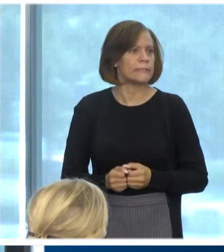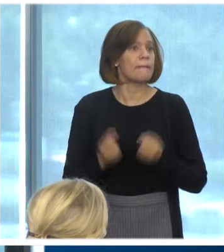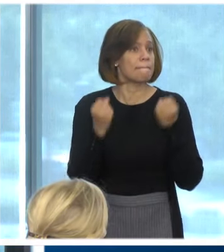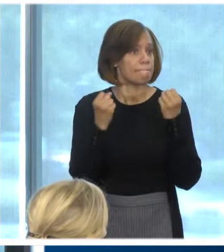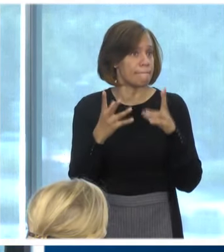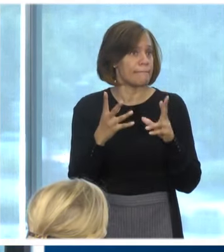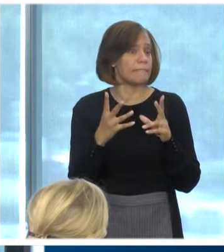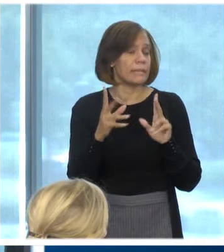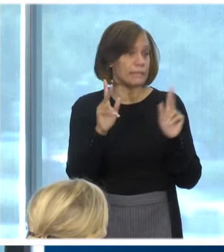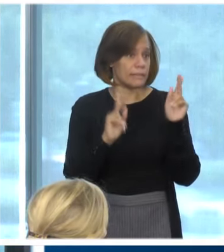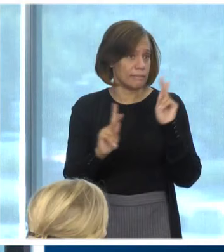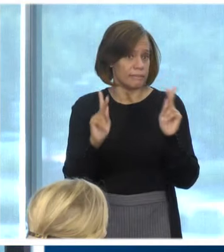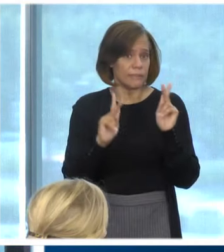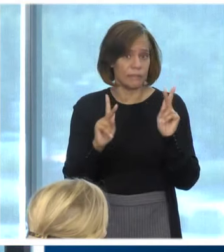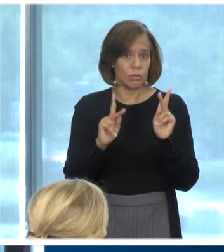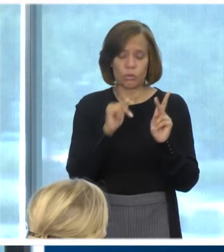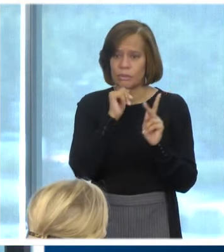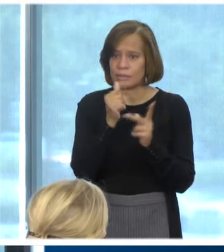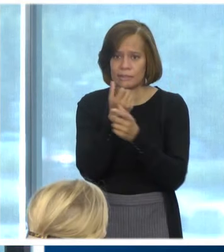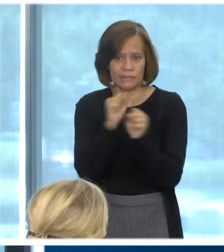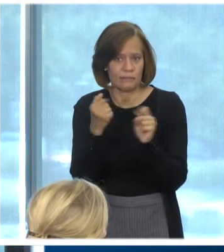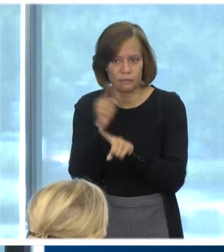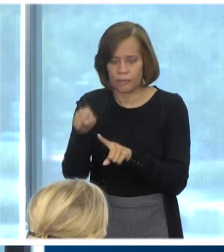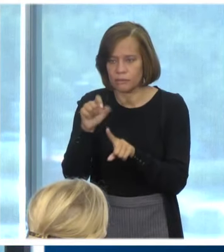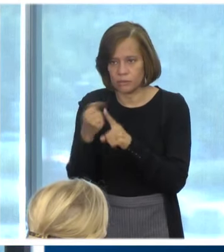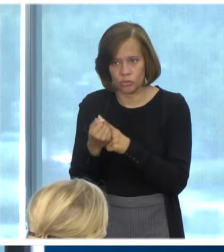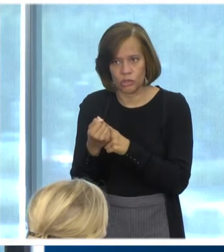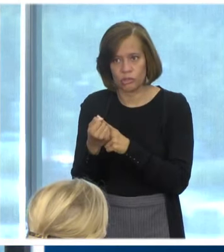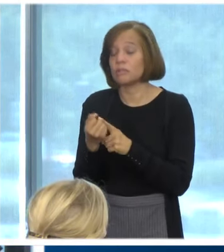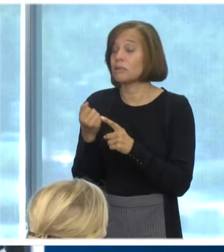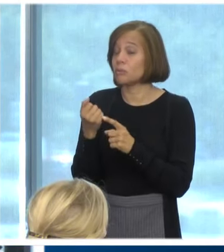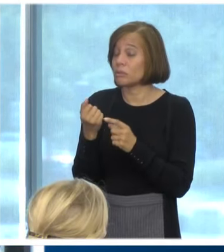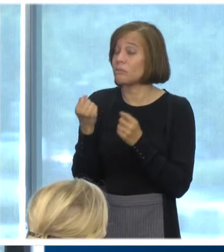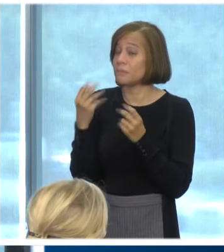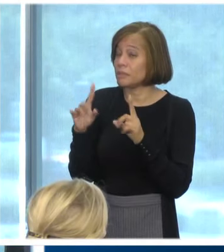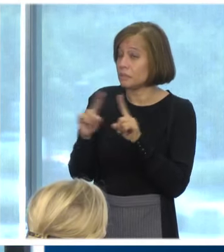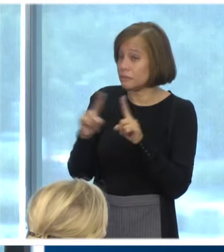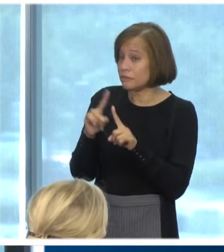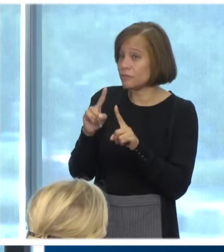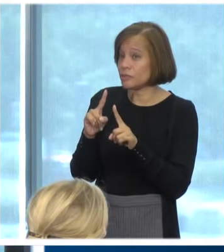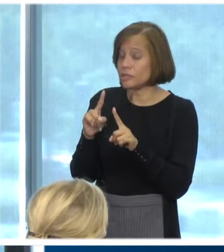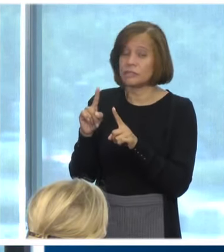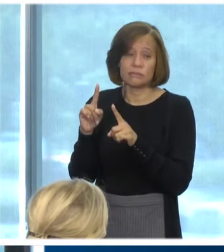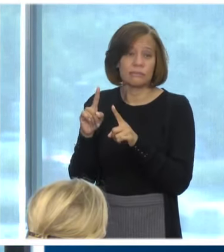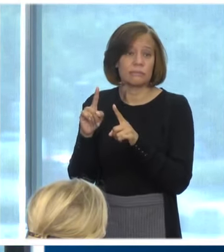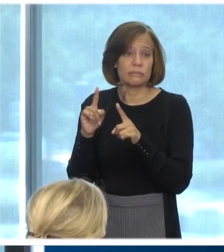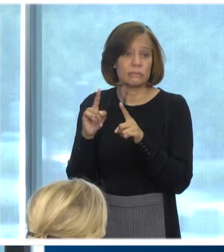placed many people in harm's way, which resulted in numerous injuries and unsettling levels of property destruction.